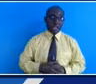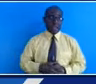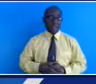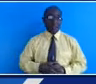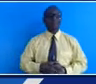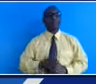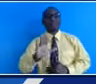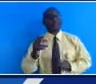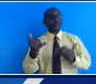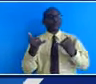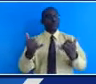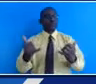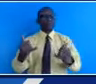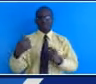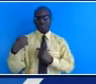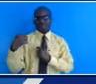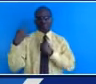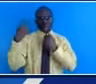March,